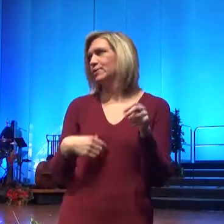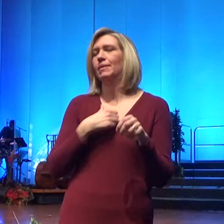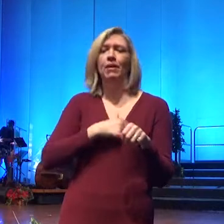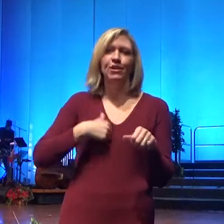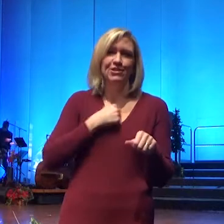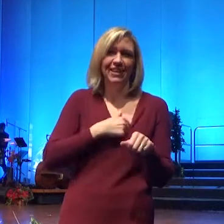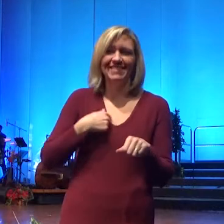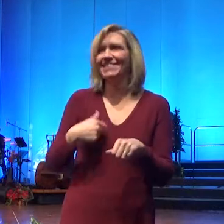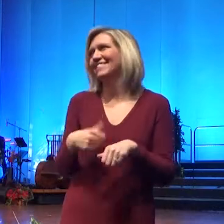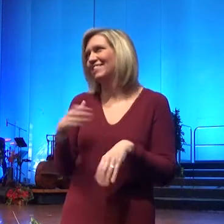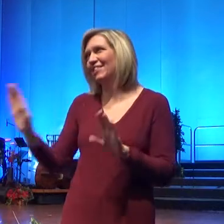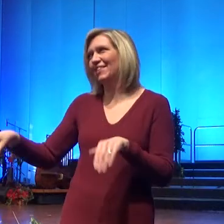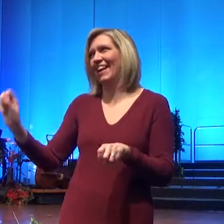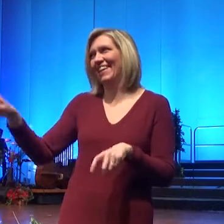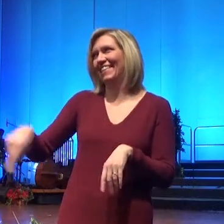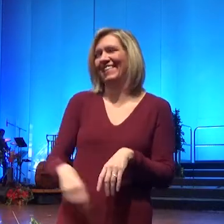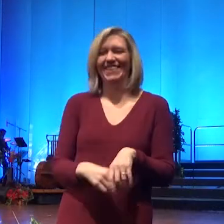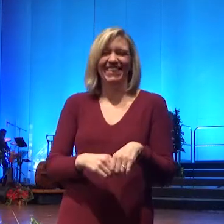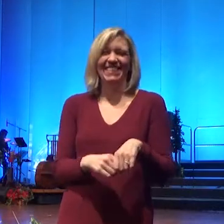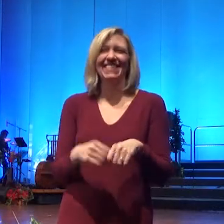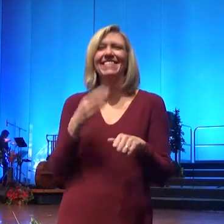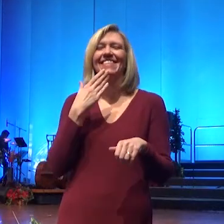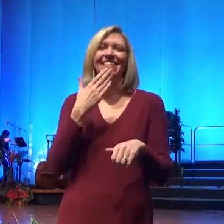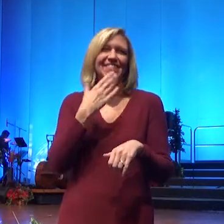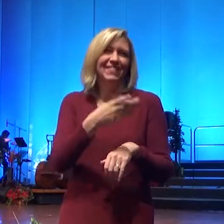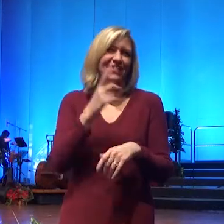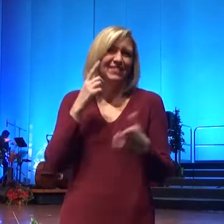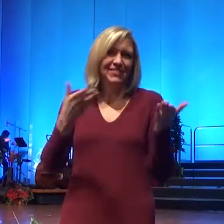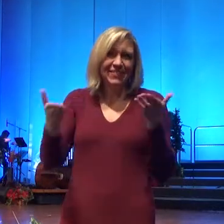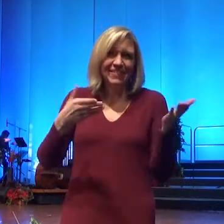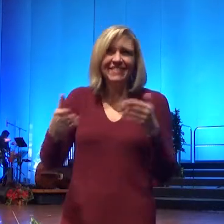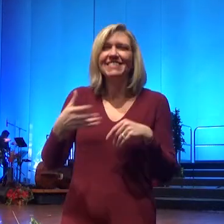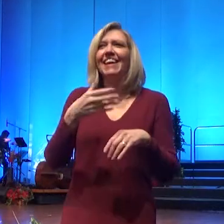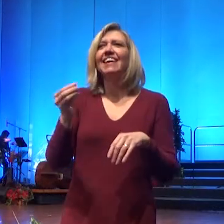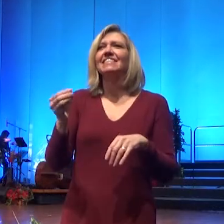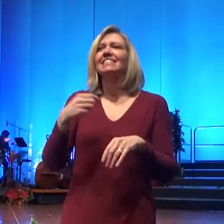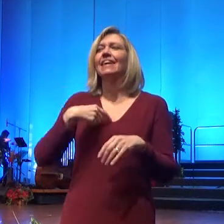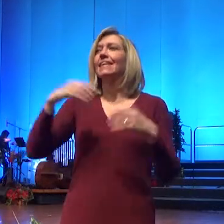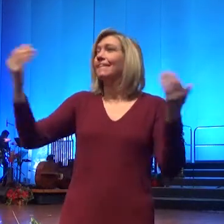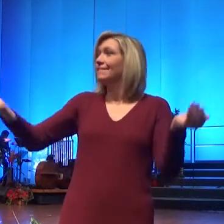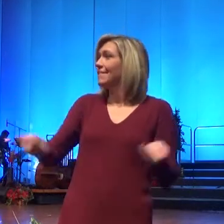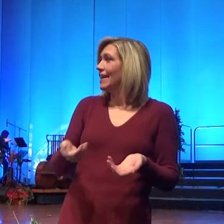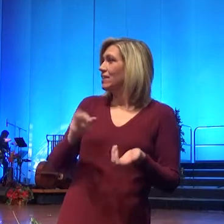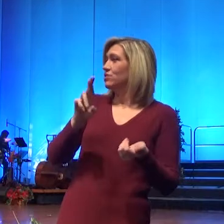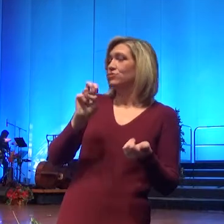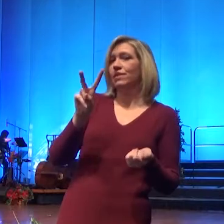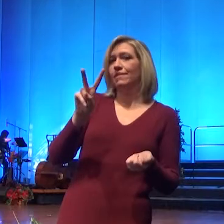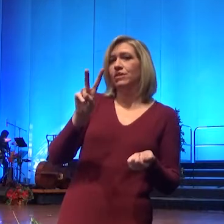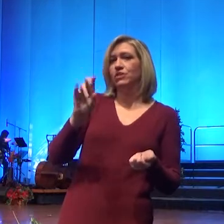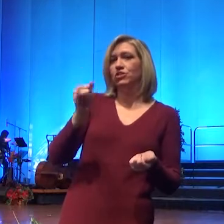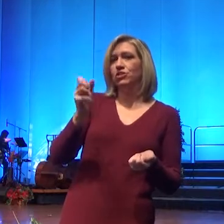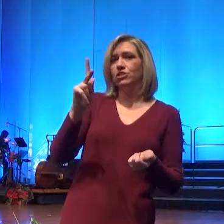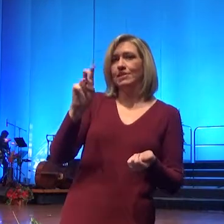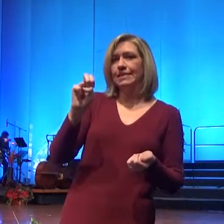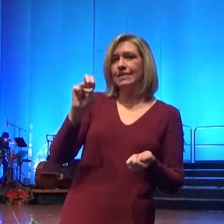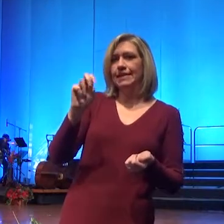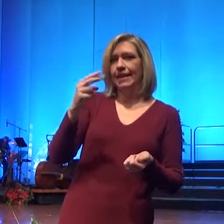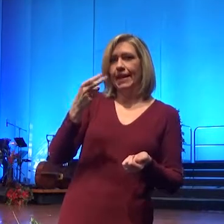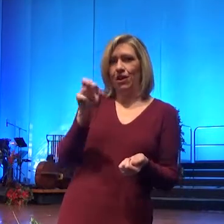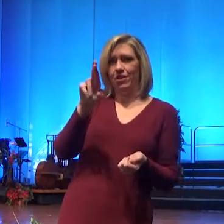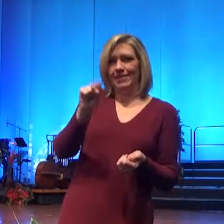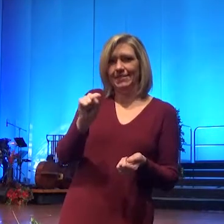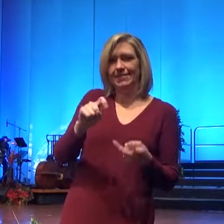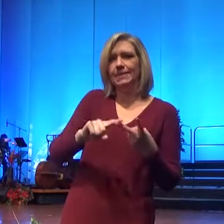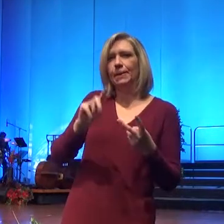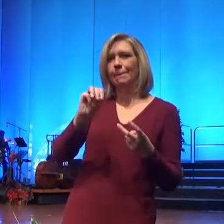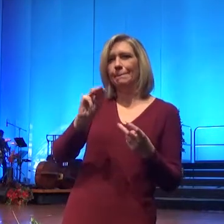apologize to you. Thank you so much for your service. And I want to invite here Reverend Jackie Harris. I think Reverend Millie Forsberg